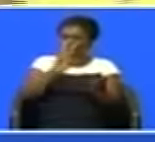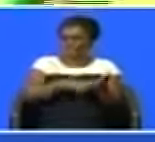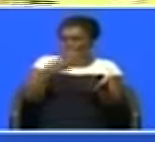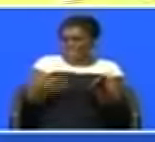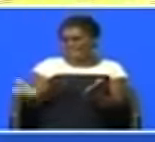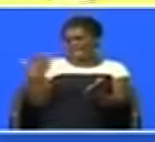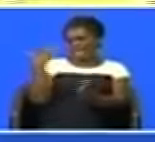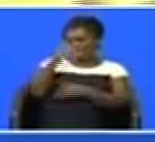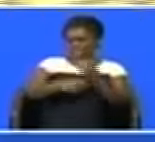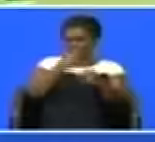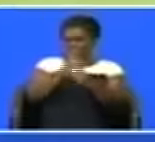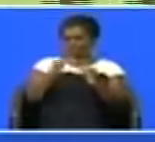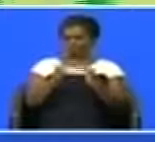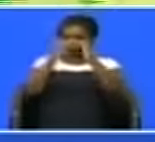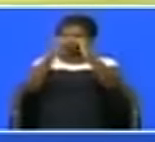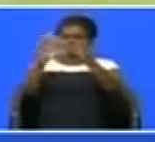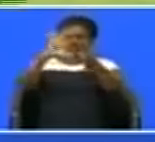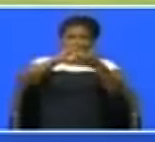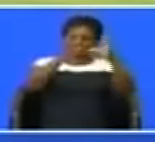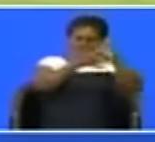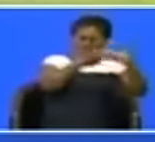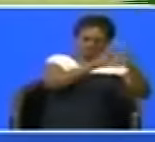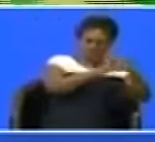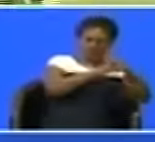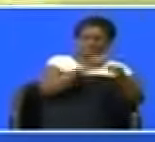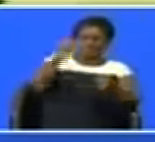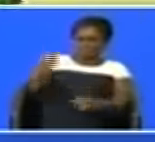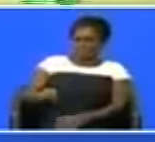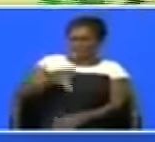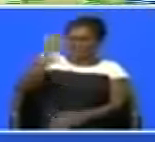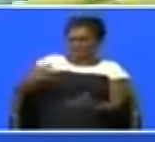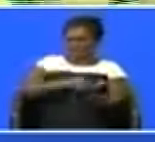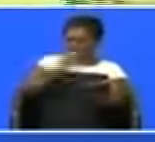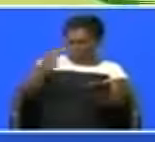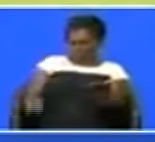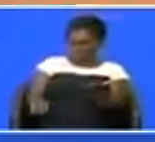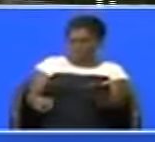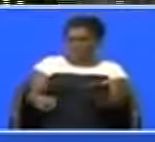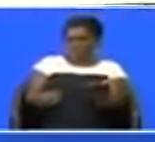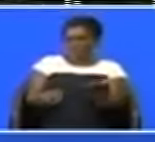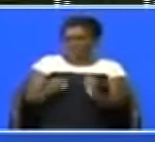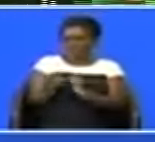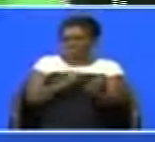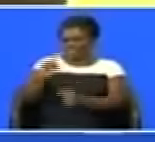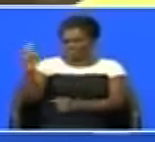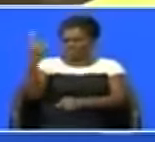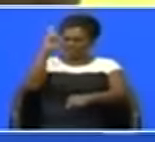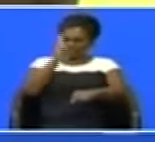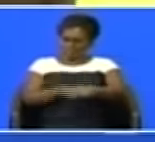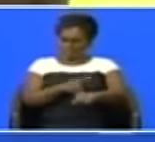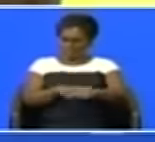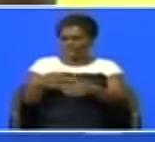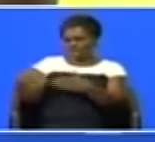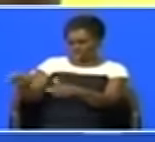for the Olympics after being knocked out by South Africa's motivation as they take part in Africa Women's Championship qualifiers for the first time. We